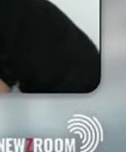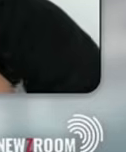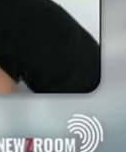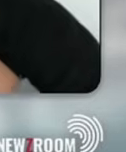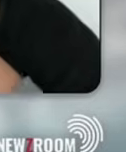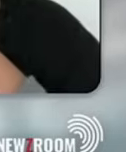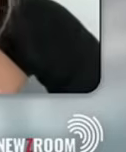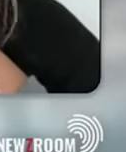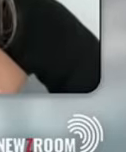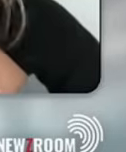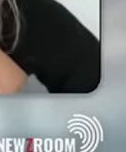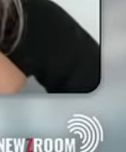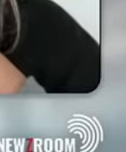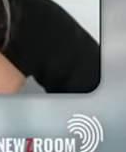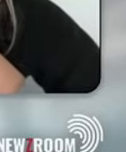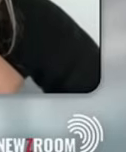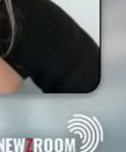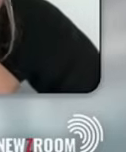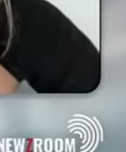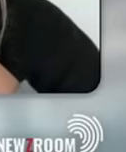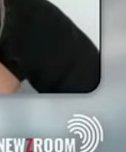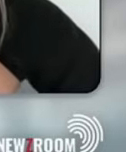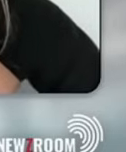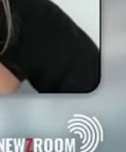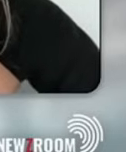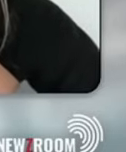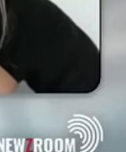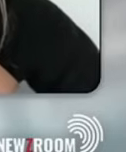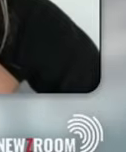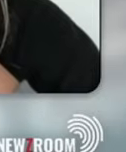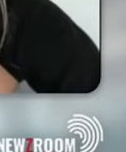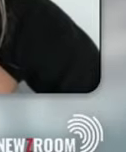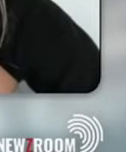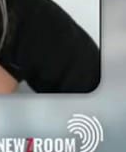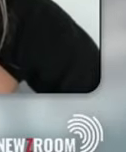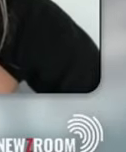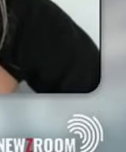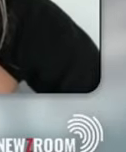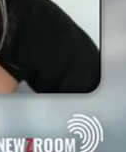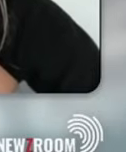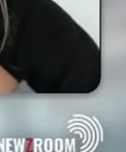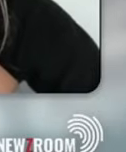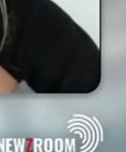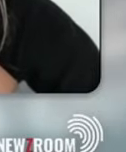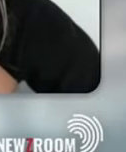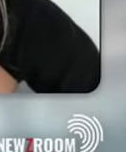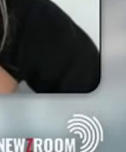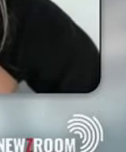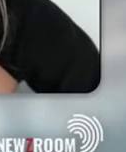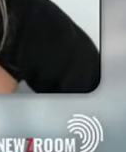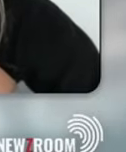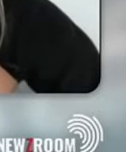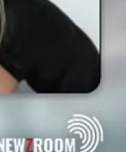So this 11th anniversary follows the first ever decline of the EFF in these past general elections.